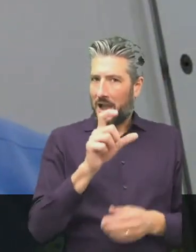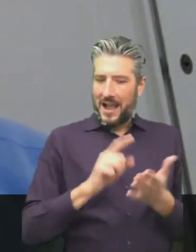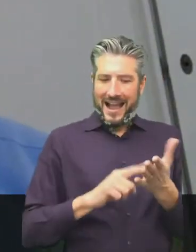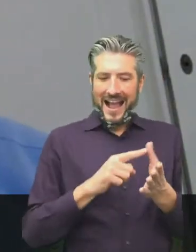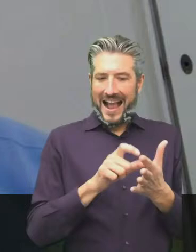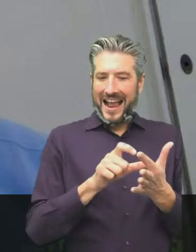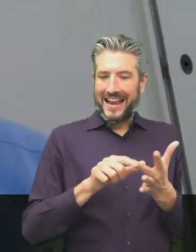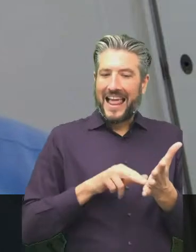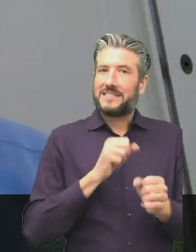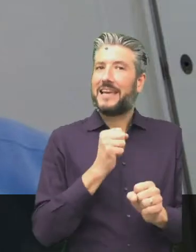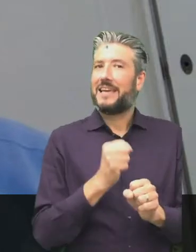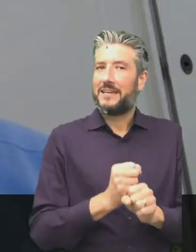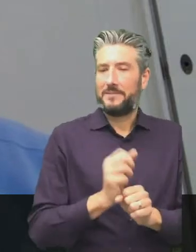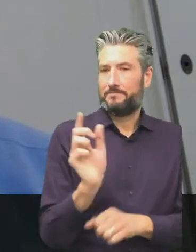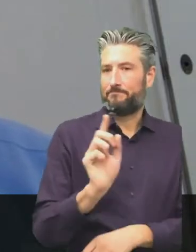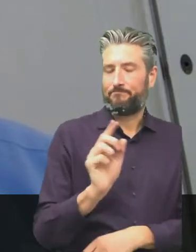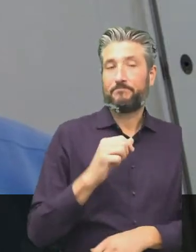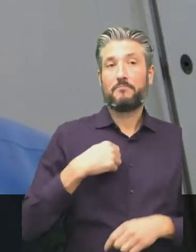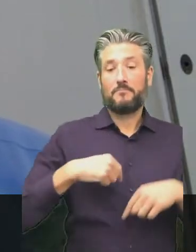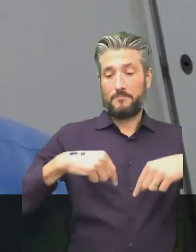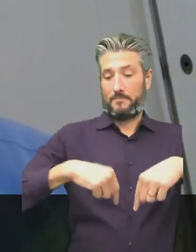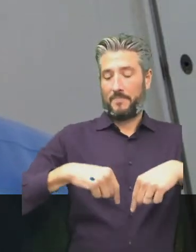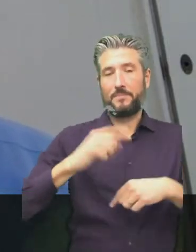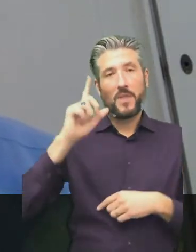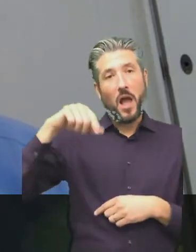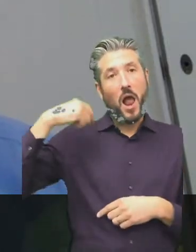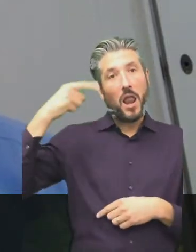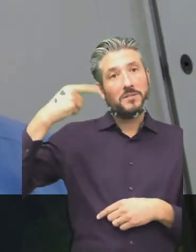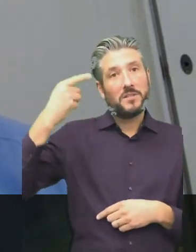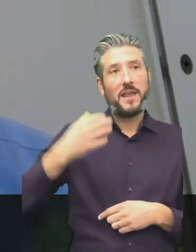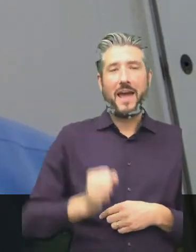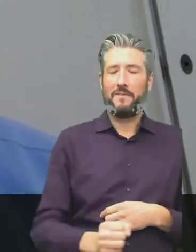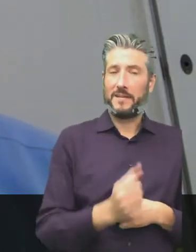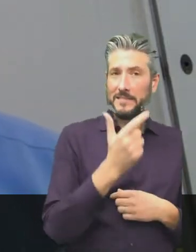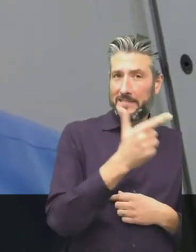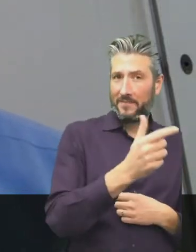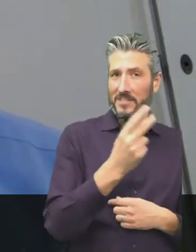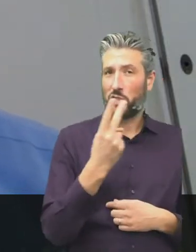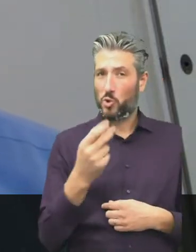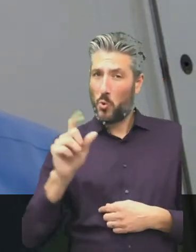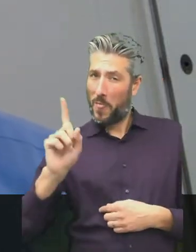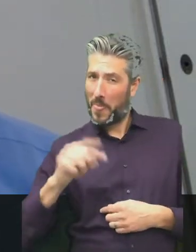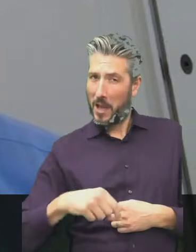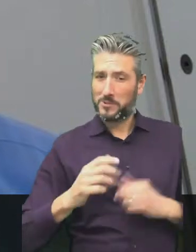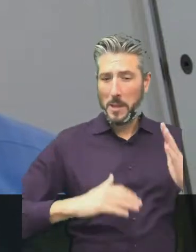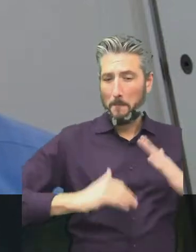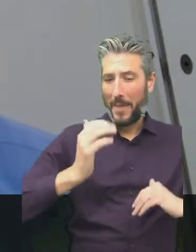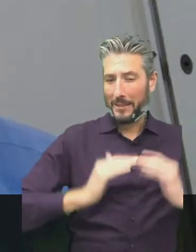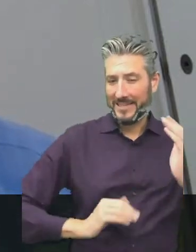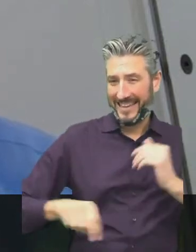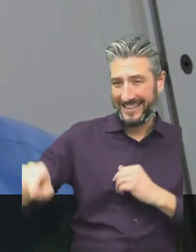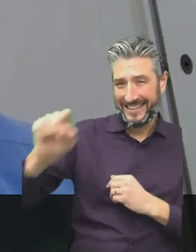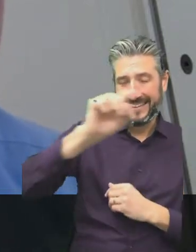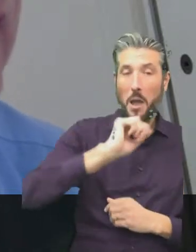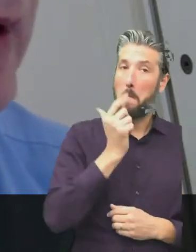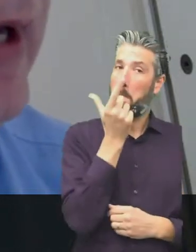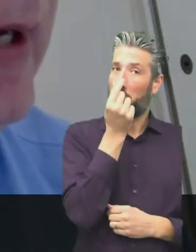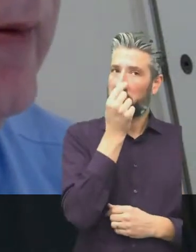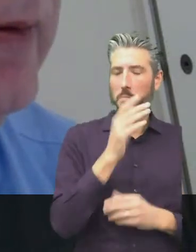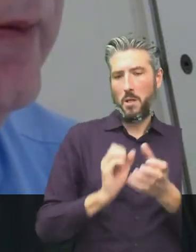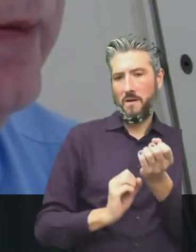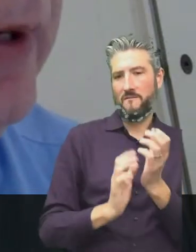that in London, there are 72,000 buildings potentially with fire risk in them of one sort or another.